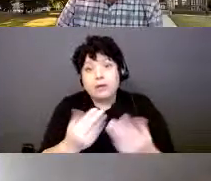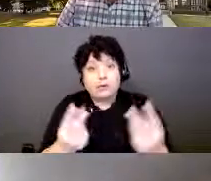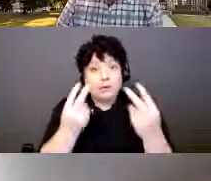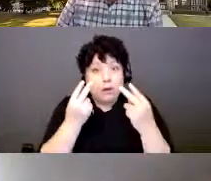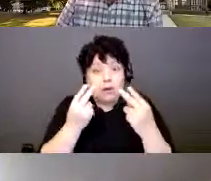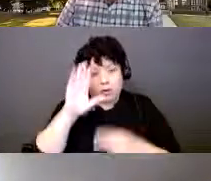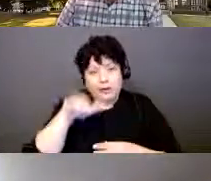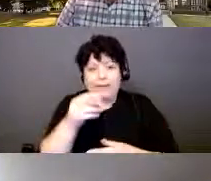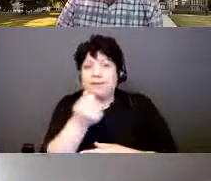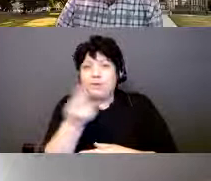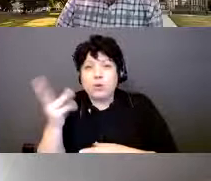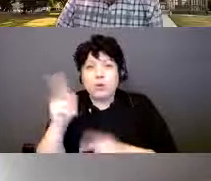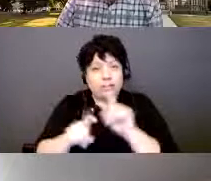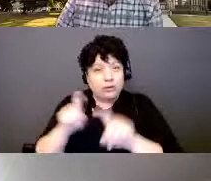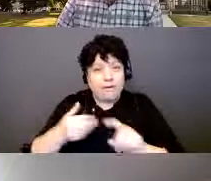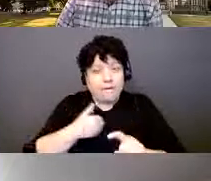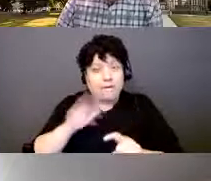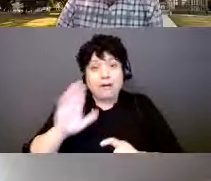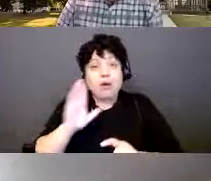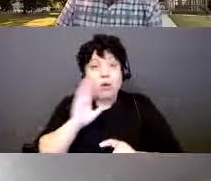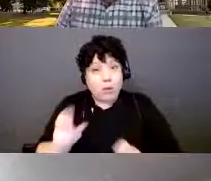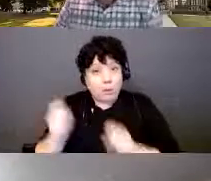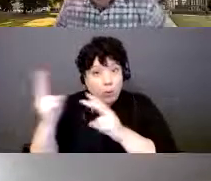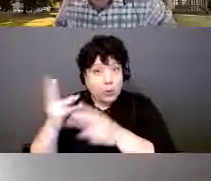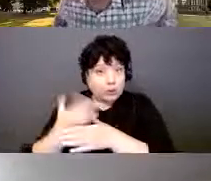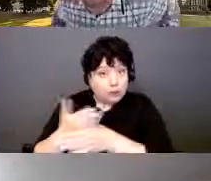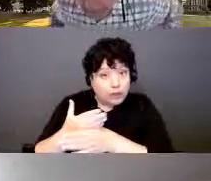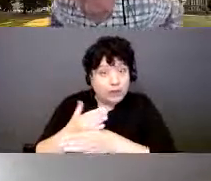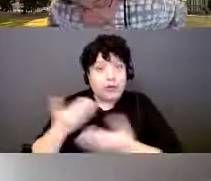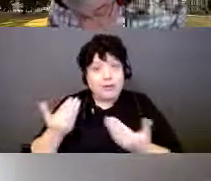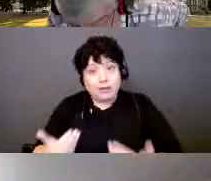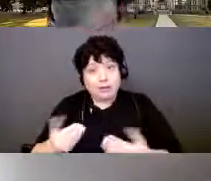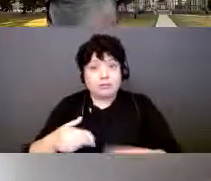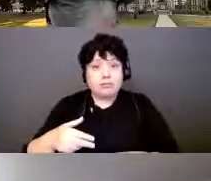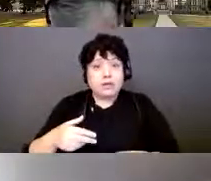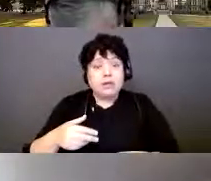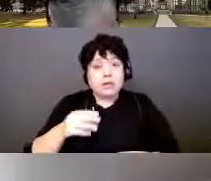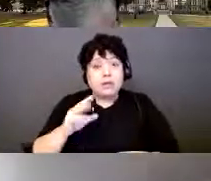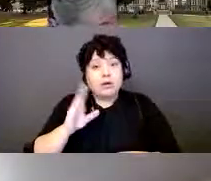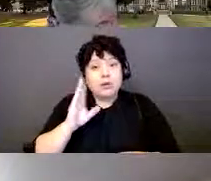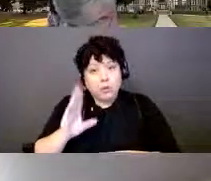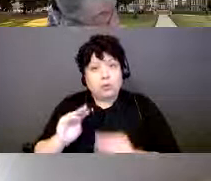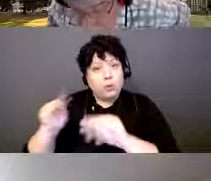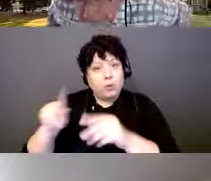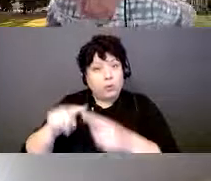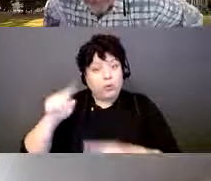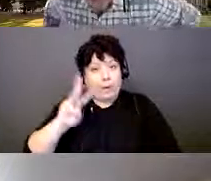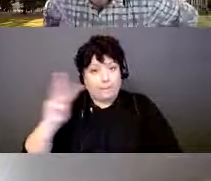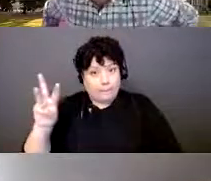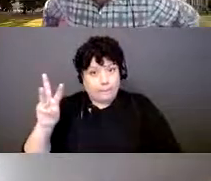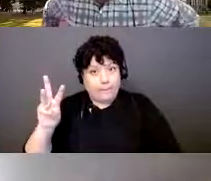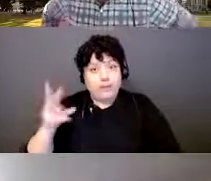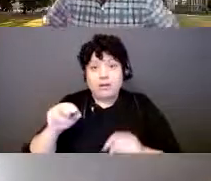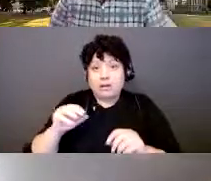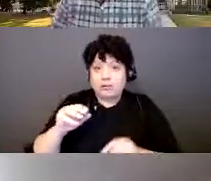have some questions about whether the webinar are going to be posted and PowerPoints available. They will be posted on our website later today